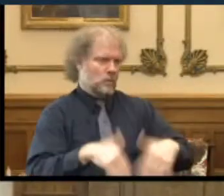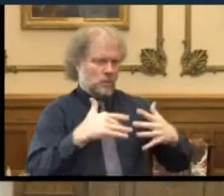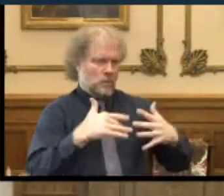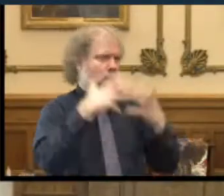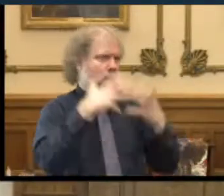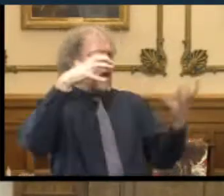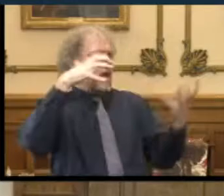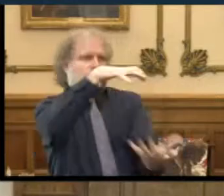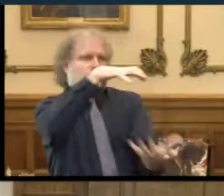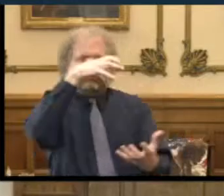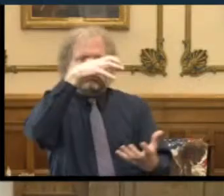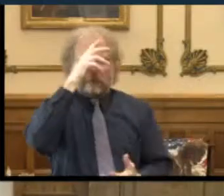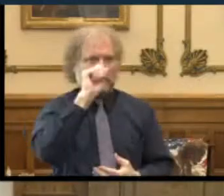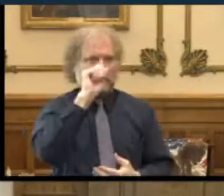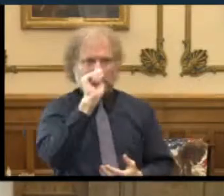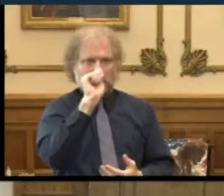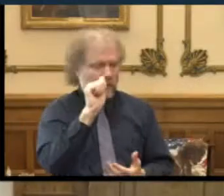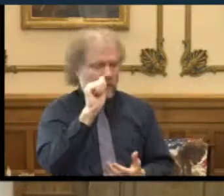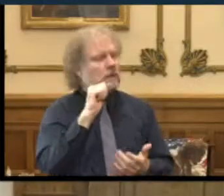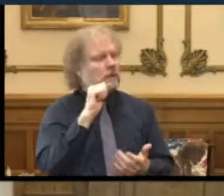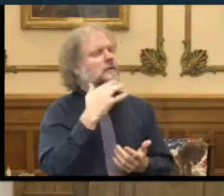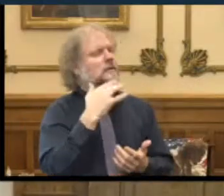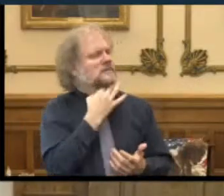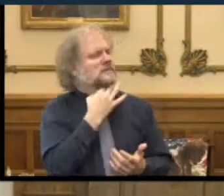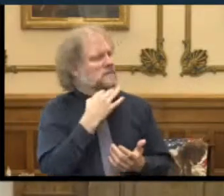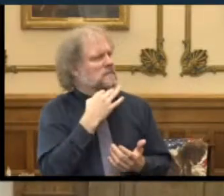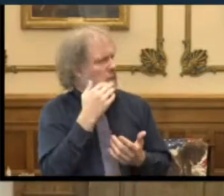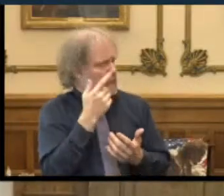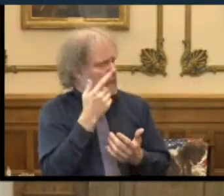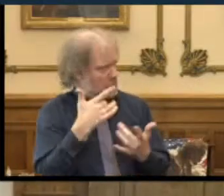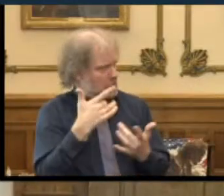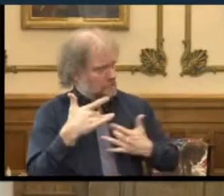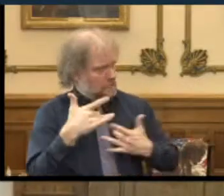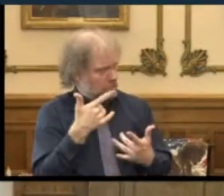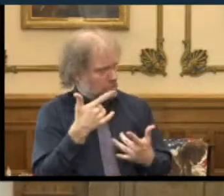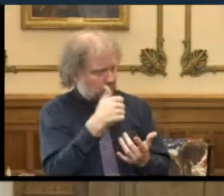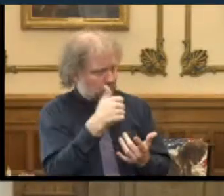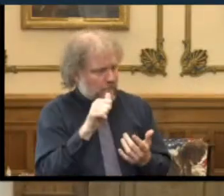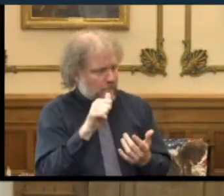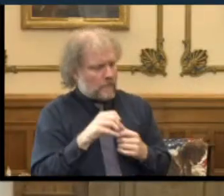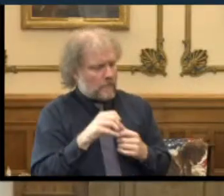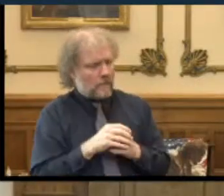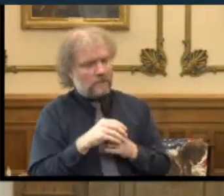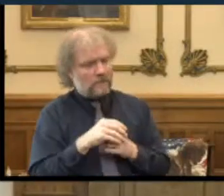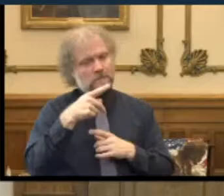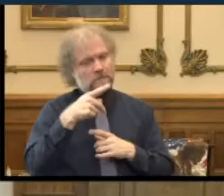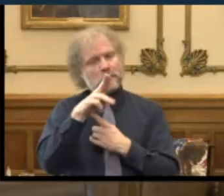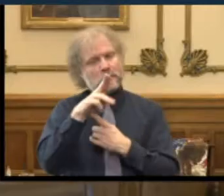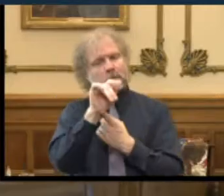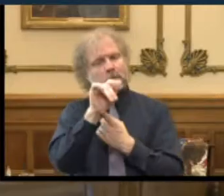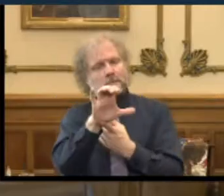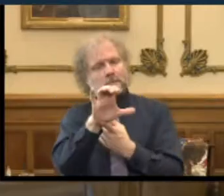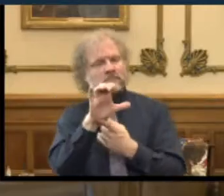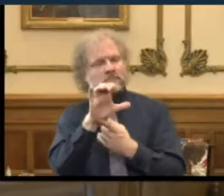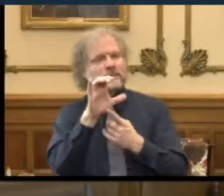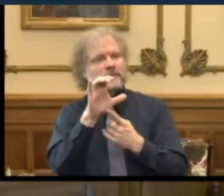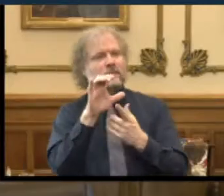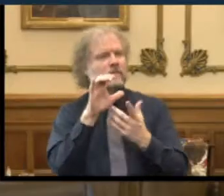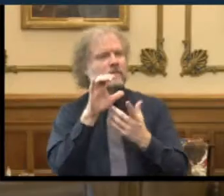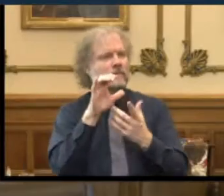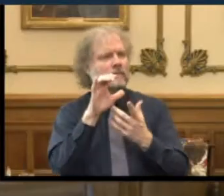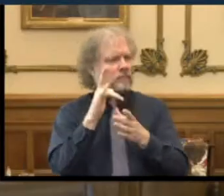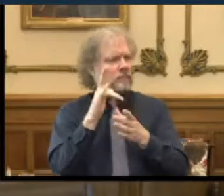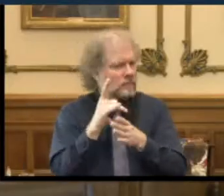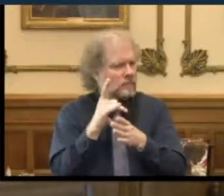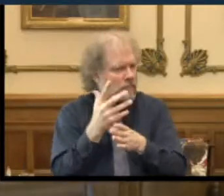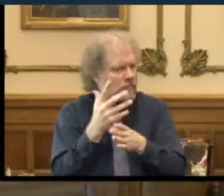data for Hoosiers. And I'm just wondering, is there any concern that public is maybe getting lost in some of the numbers and